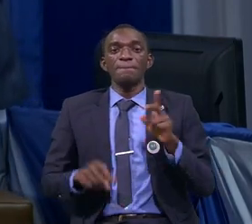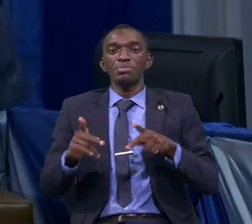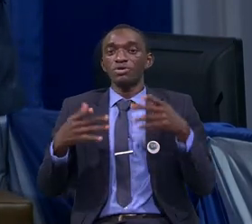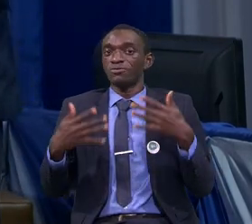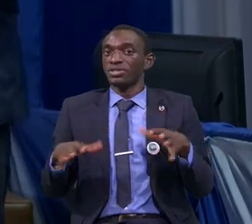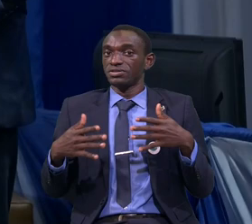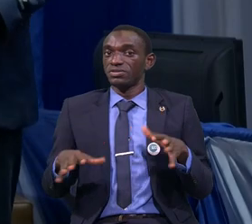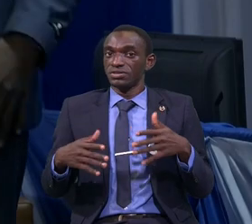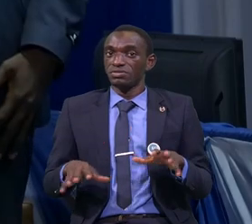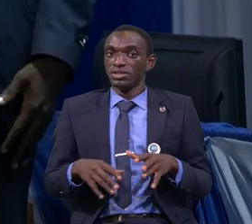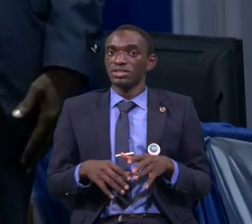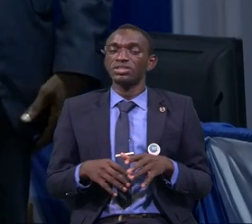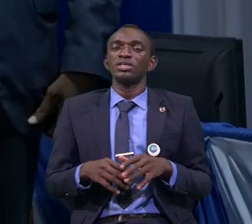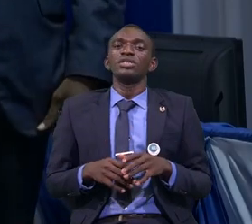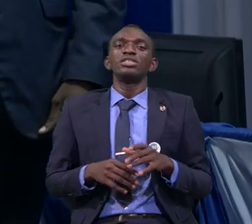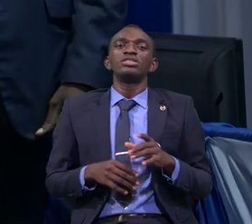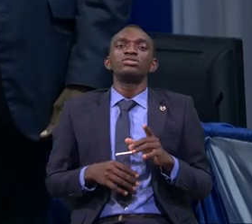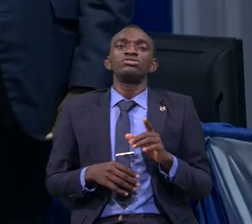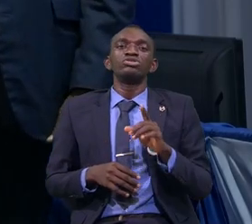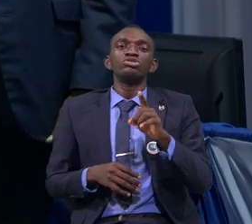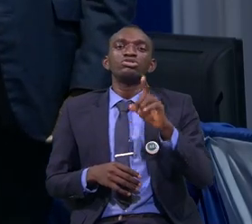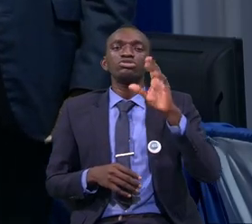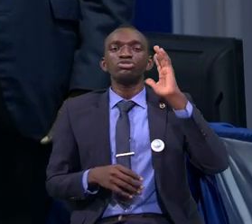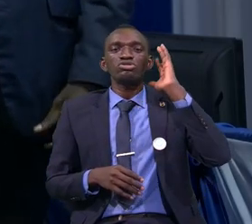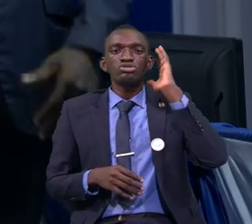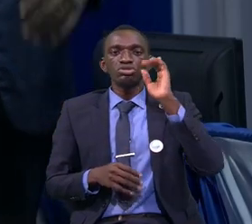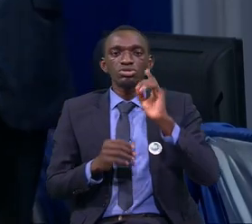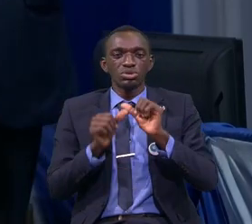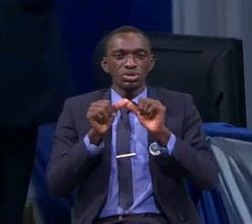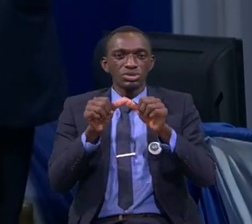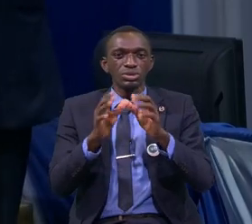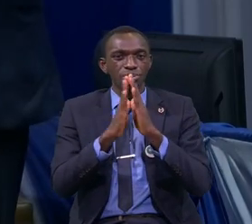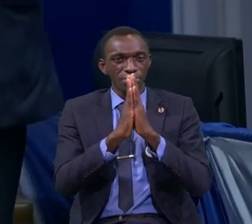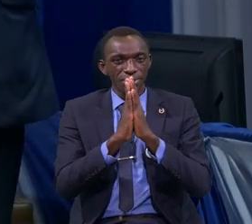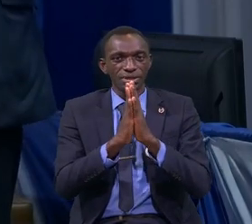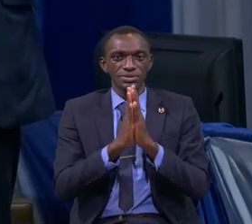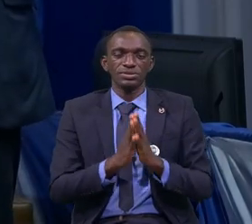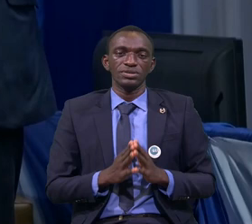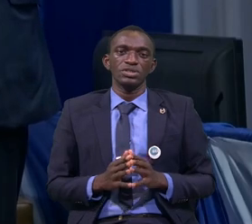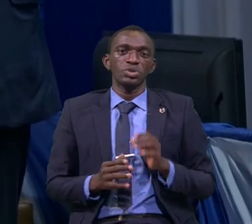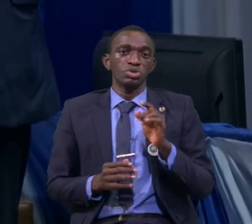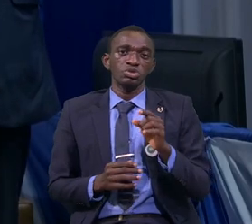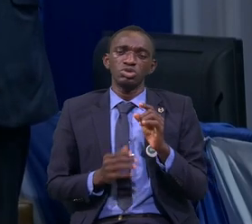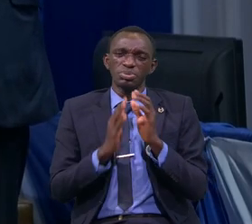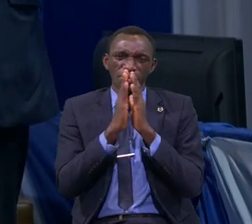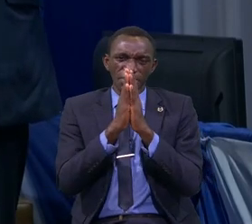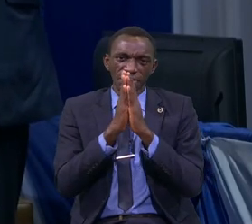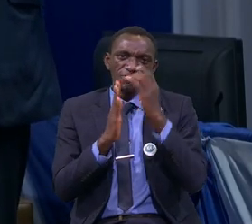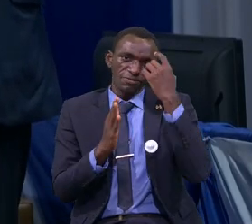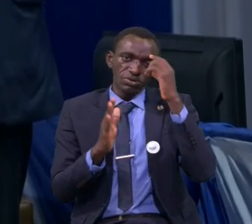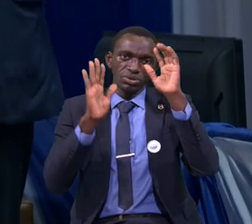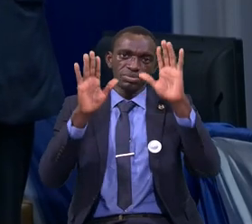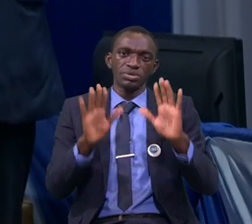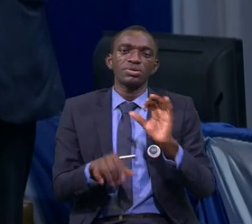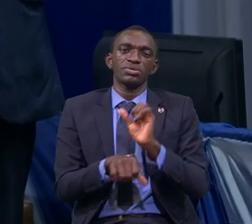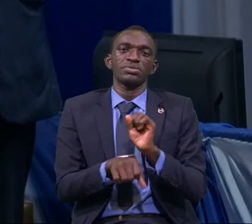there, you should pray. Be praying and get yourself